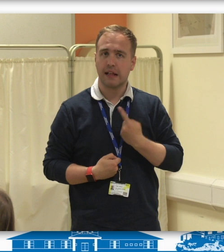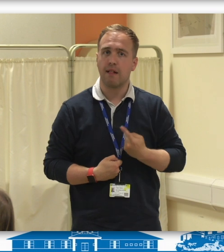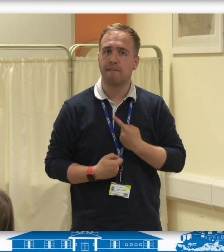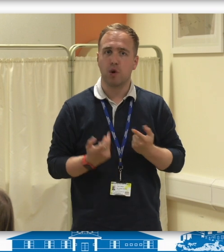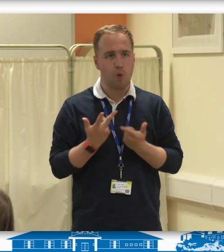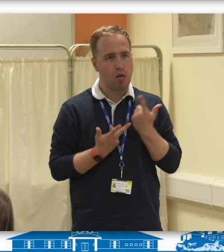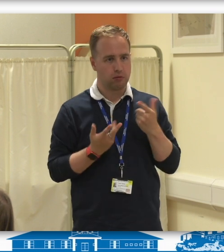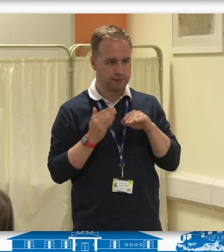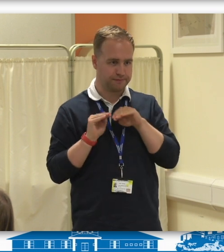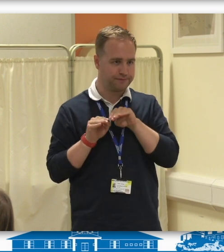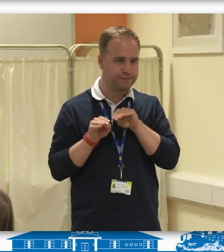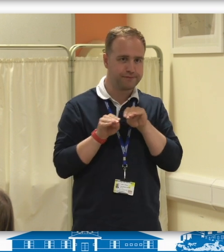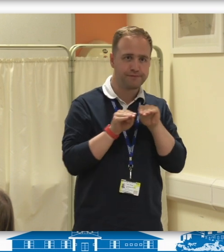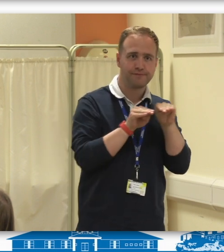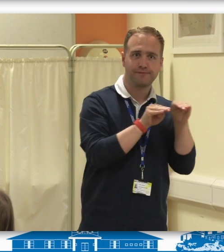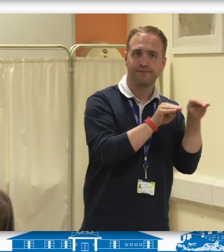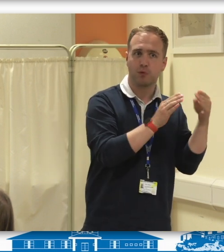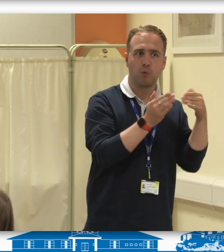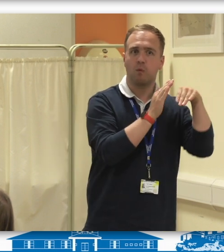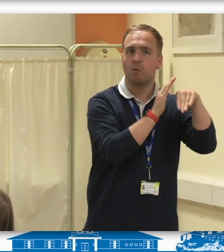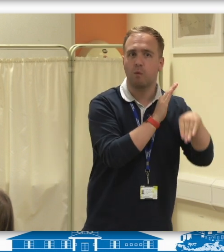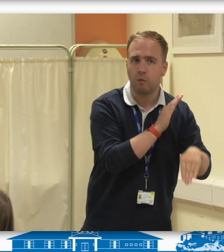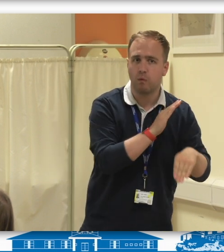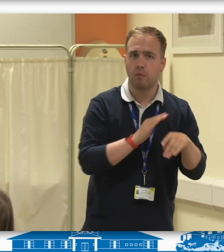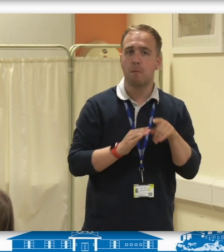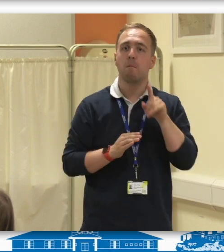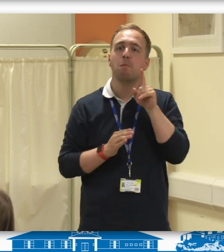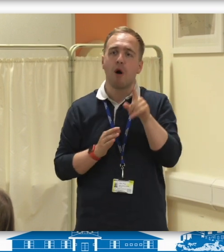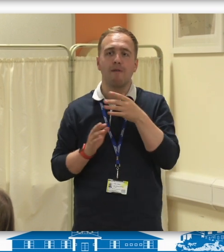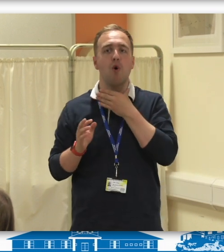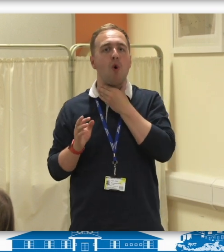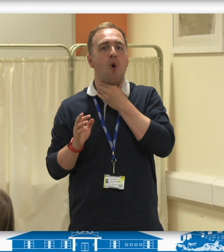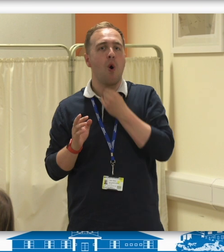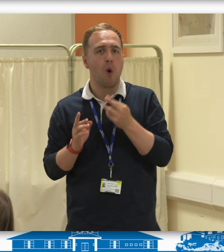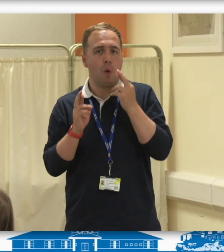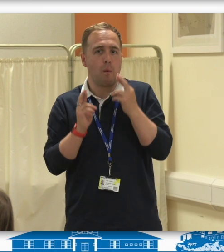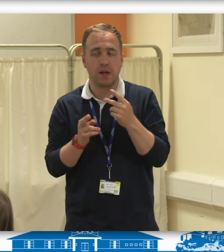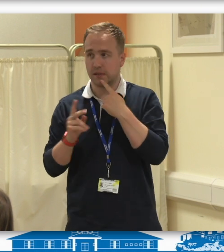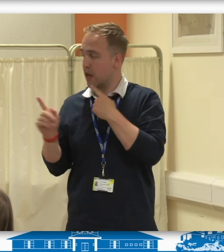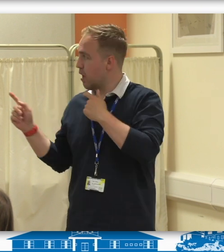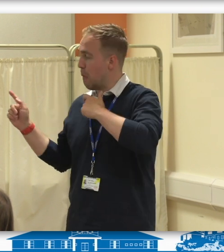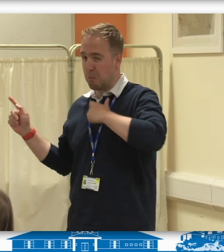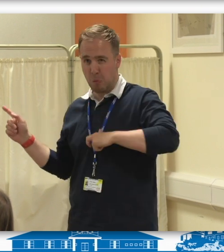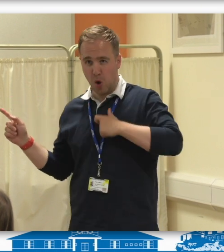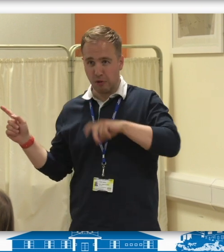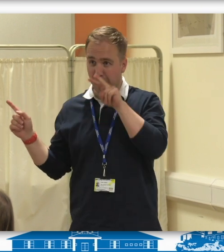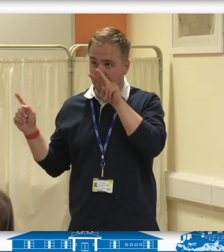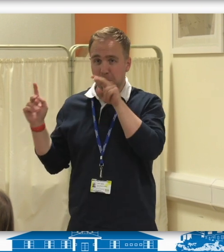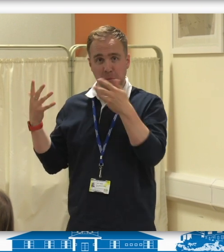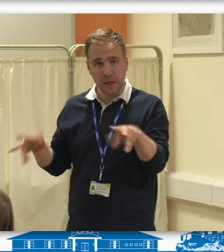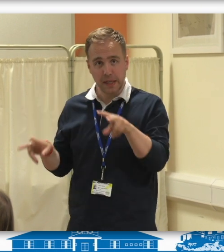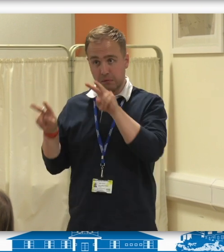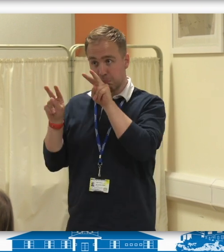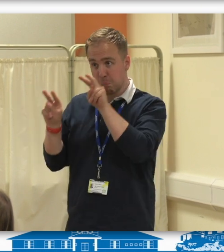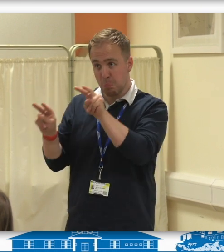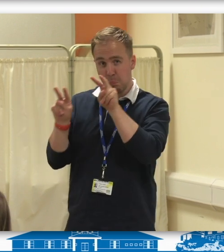to improve. However, in the interests of hope, I want to tell you that I personally have seen,